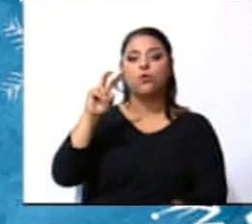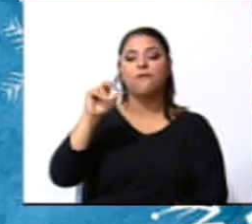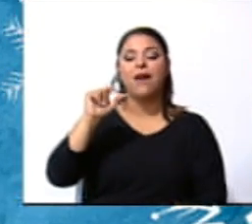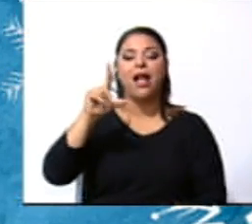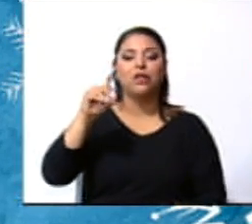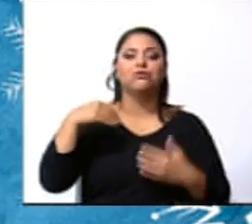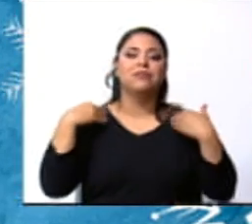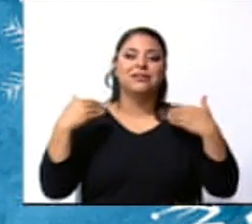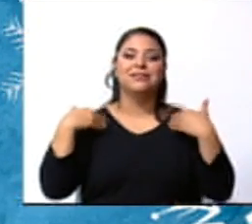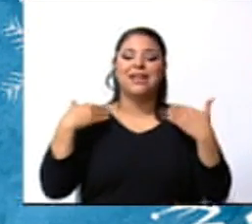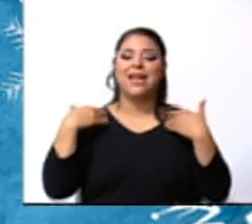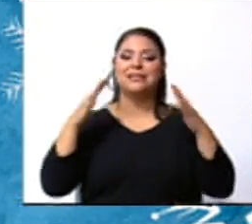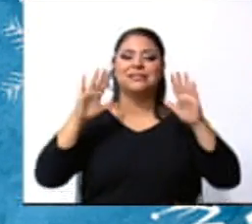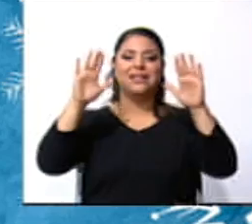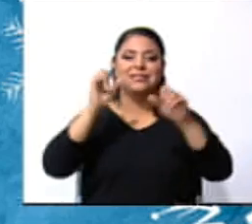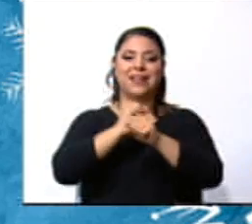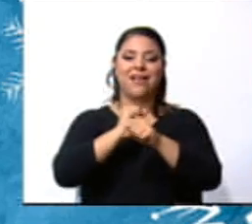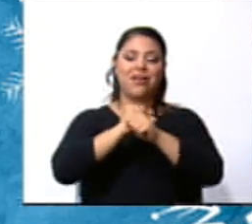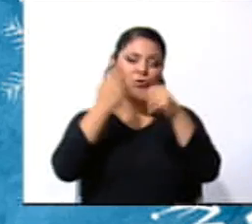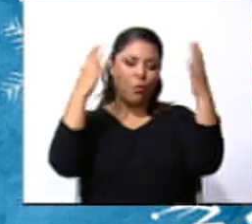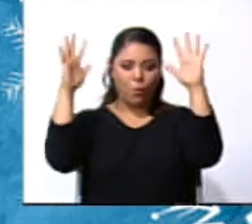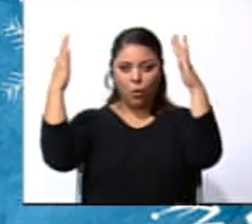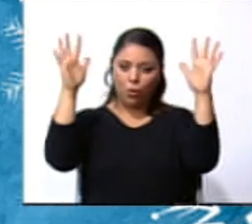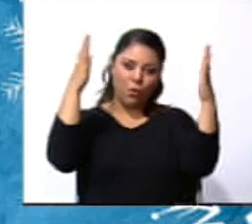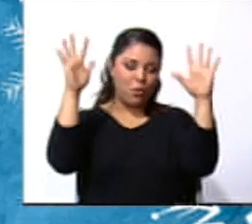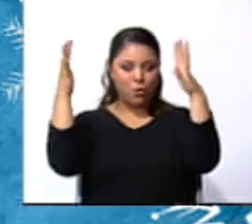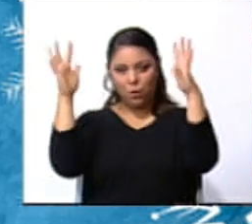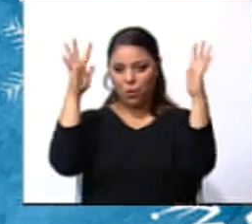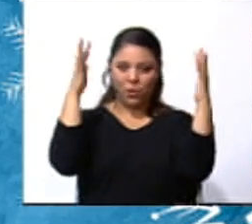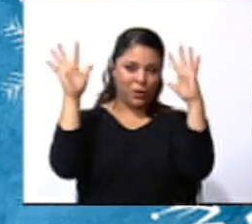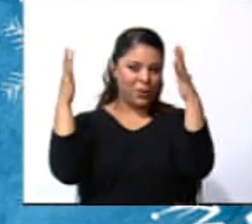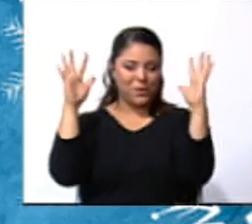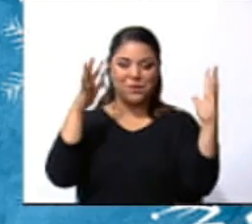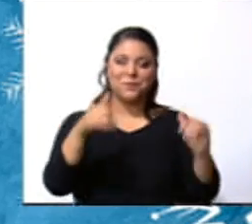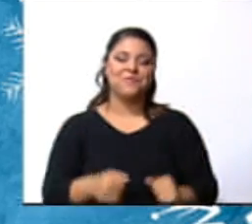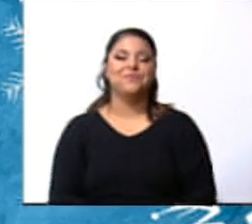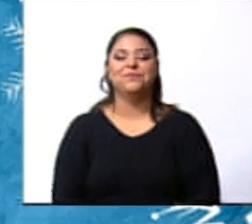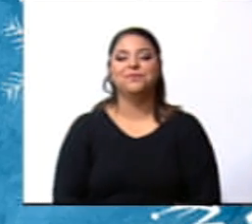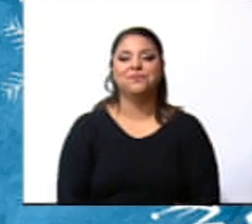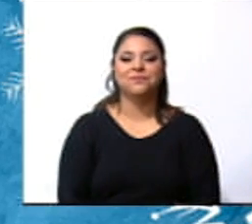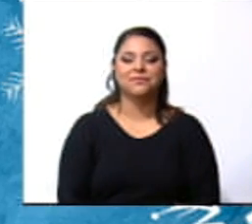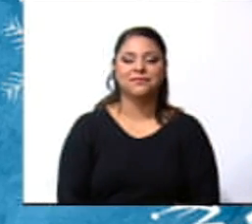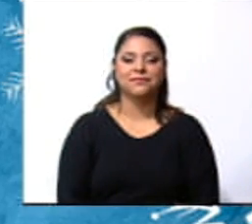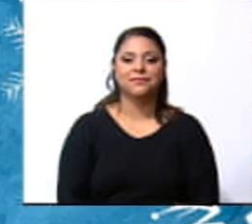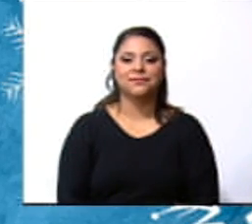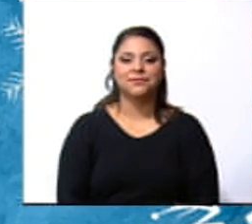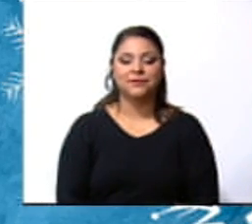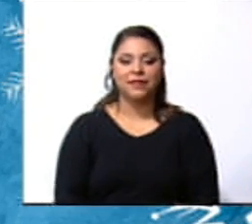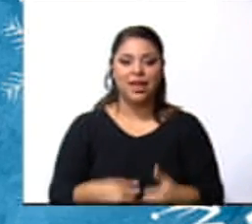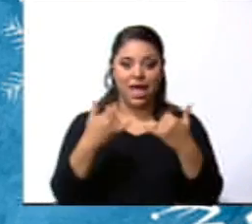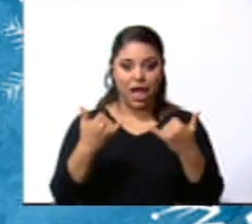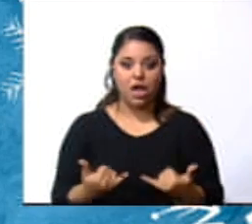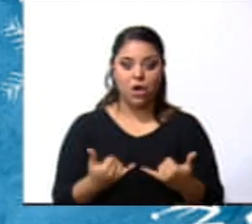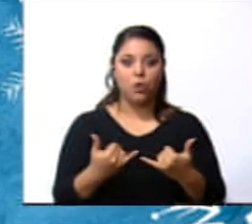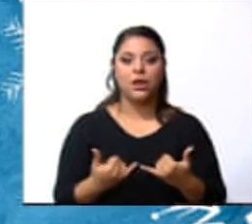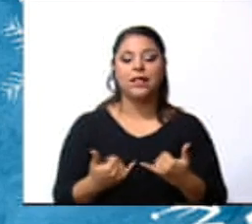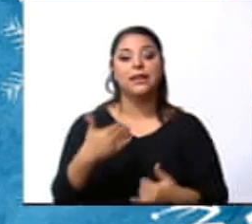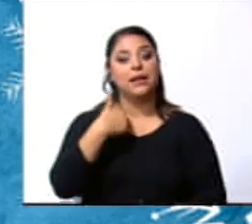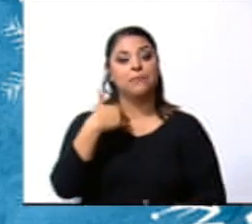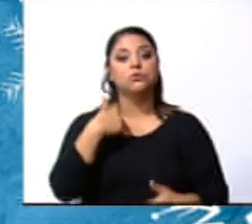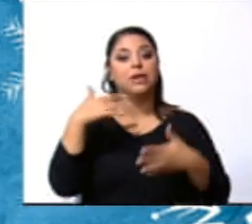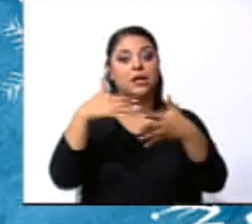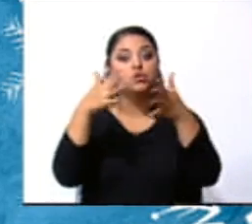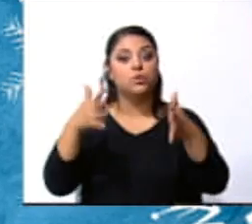job. What about a round of applause? Very good. Now, we have a student who